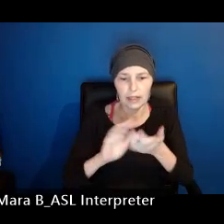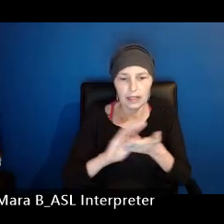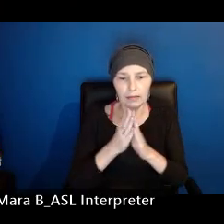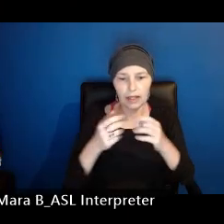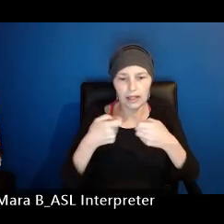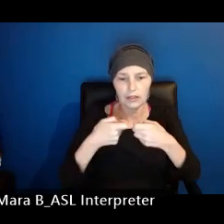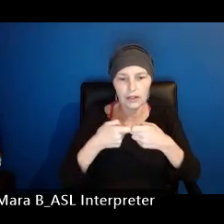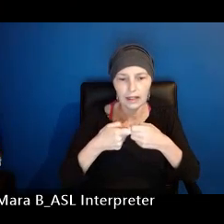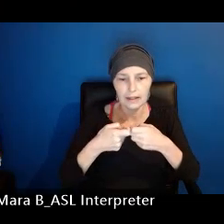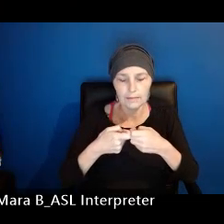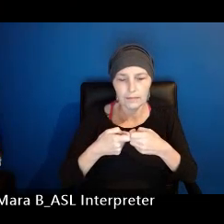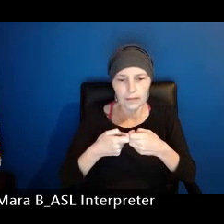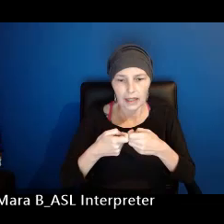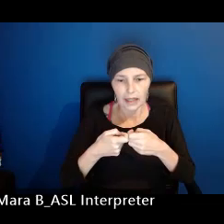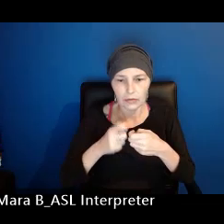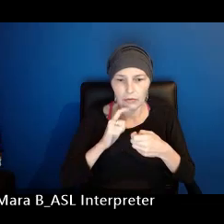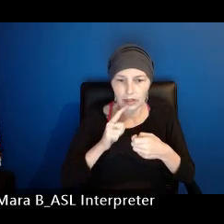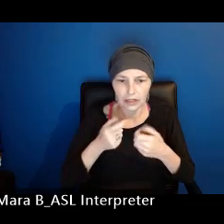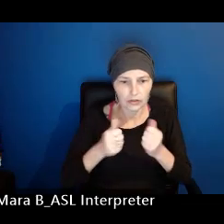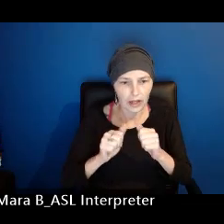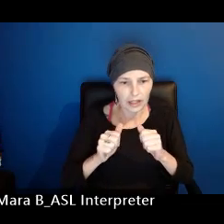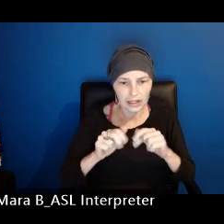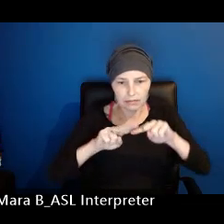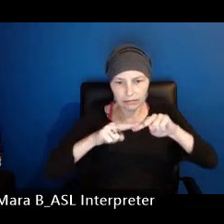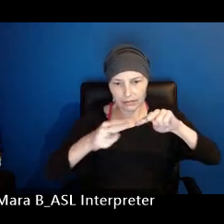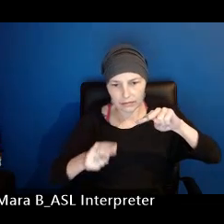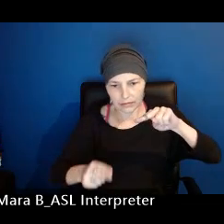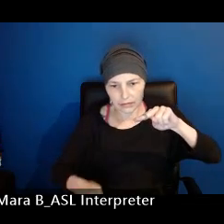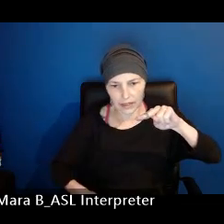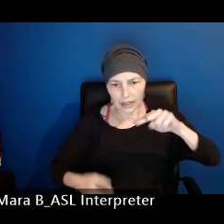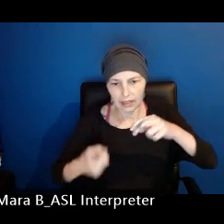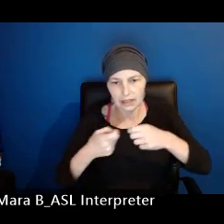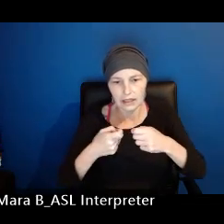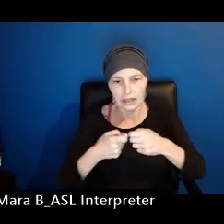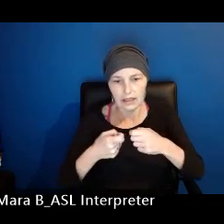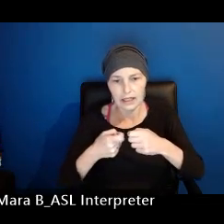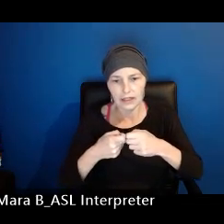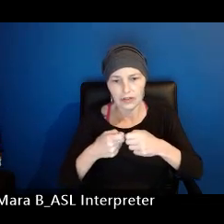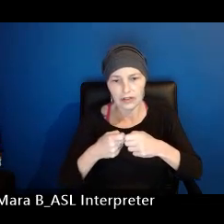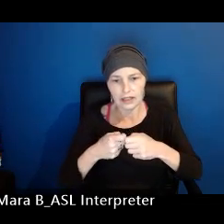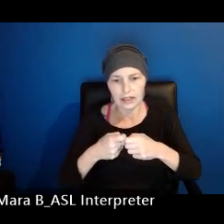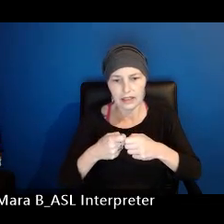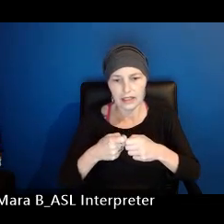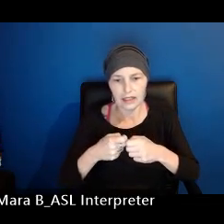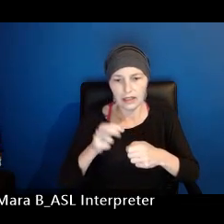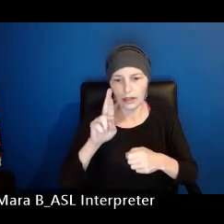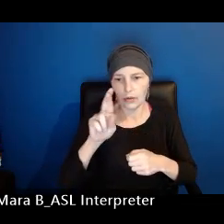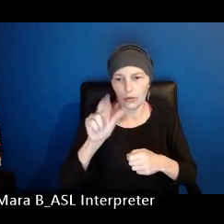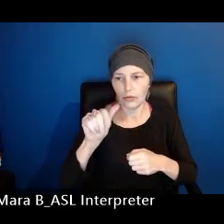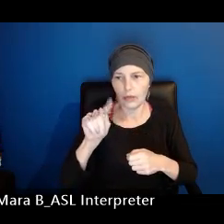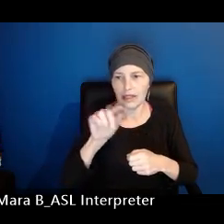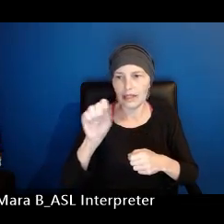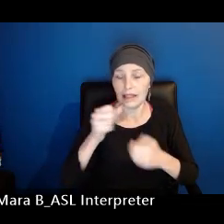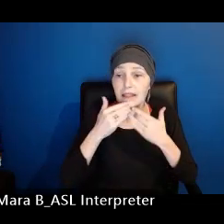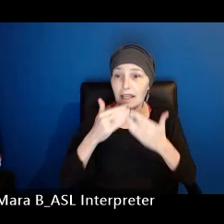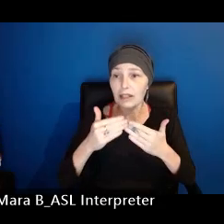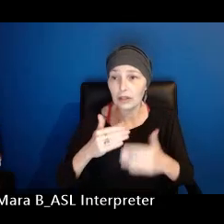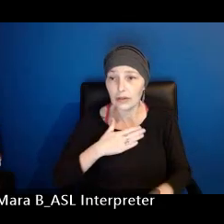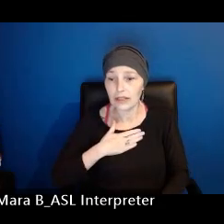bring electricity rates down. Thank you. That's my contribution. Thank you,